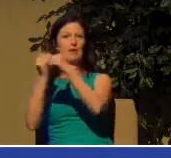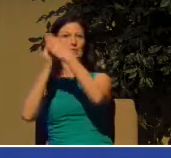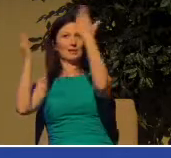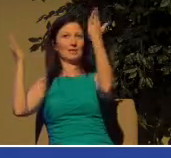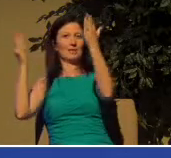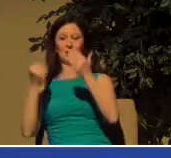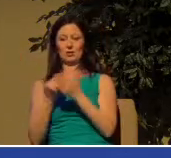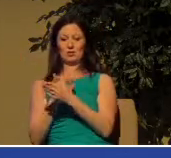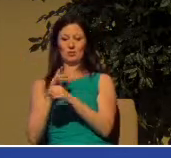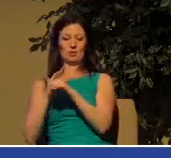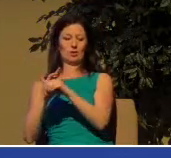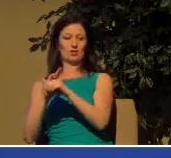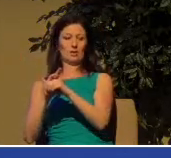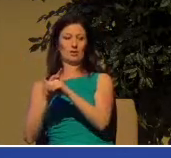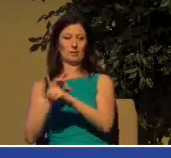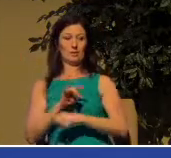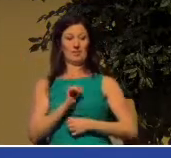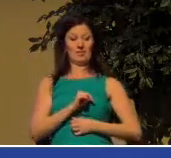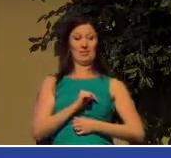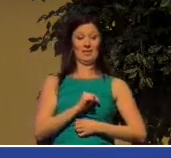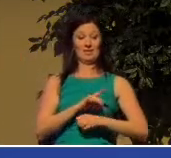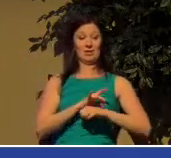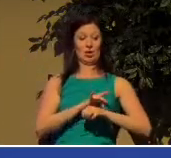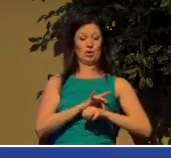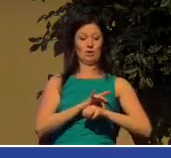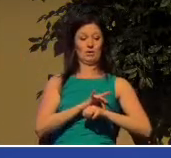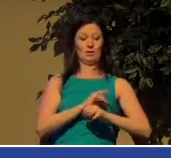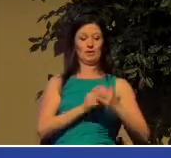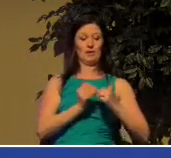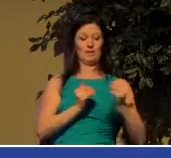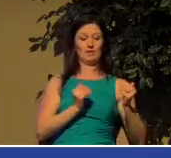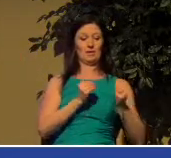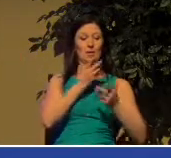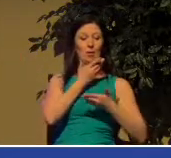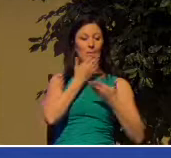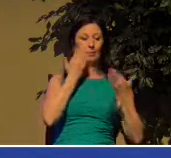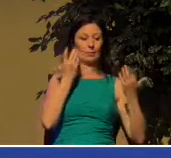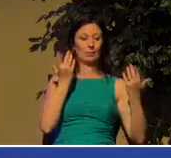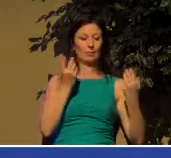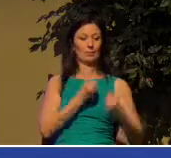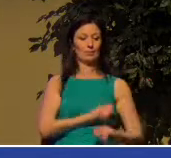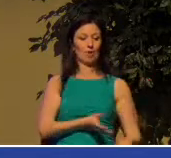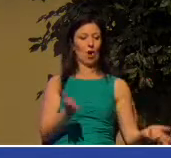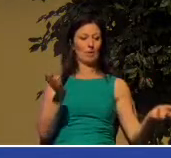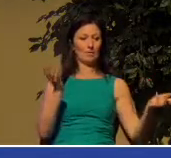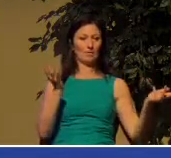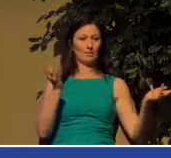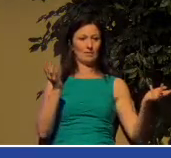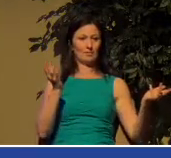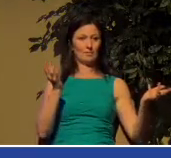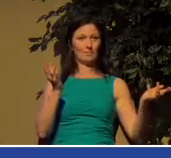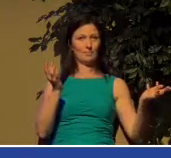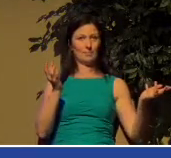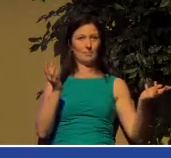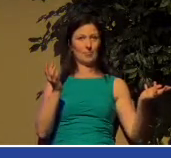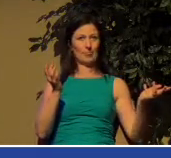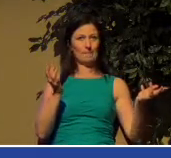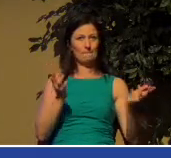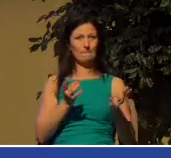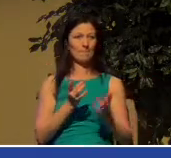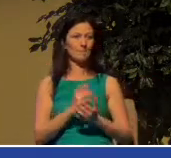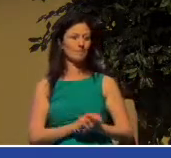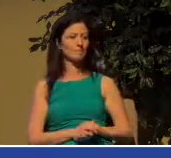heaven and the first earth had passed away, and there was no longer any sea.